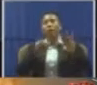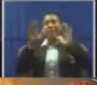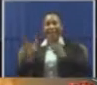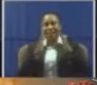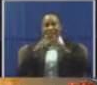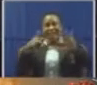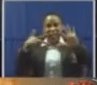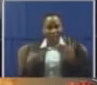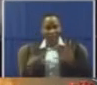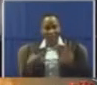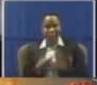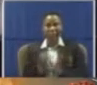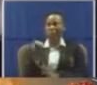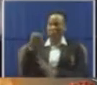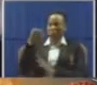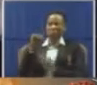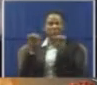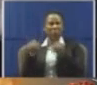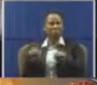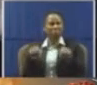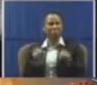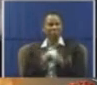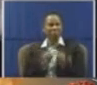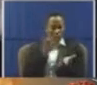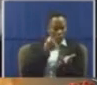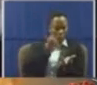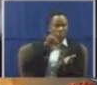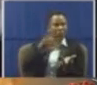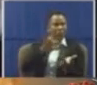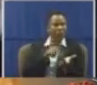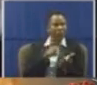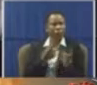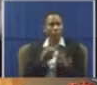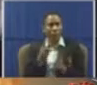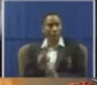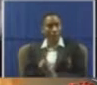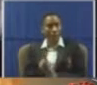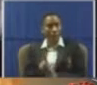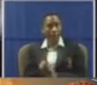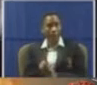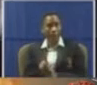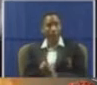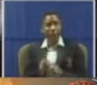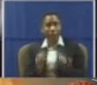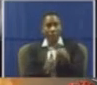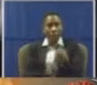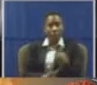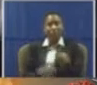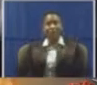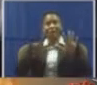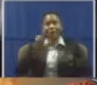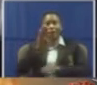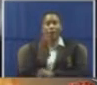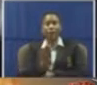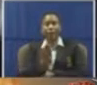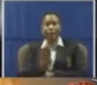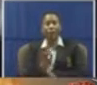who refuse consent to have buccal samples taken from them. Subsection 7B allows for